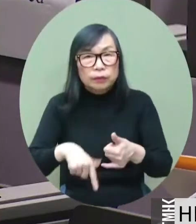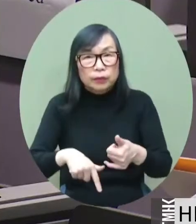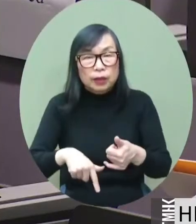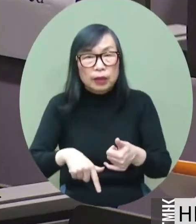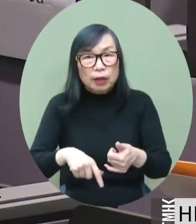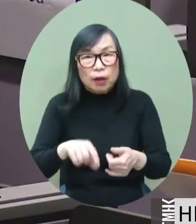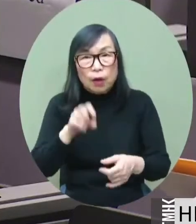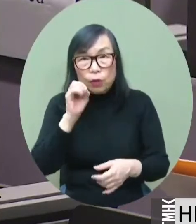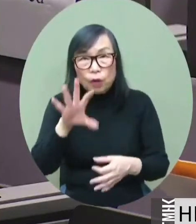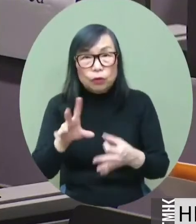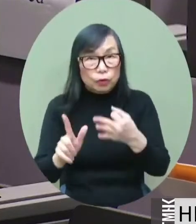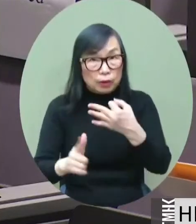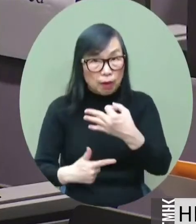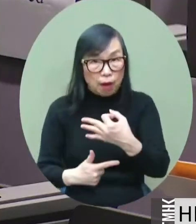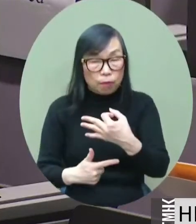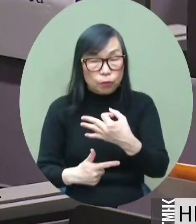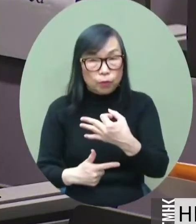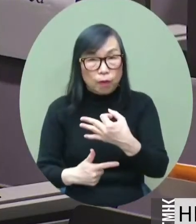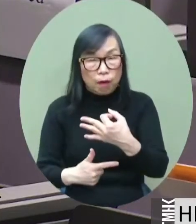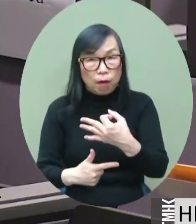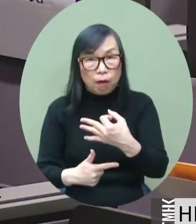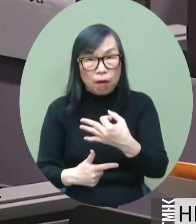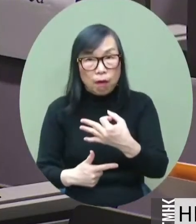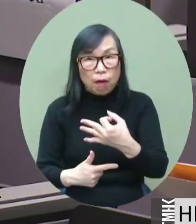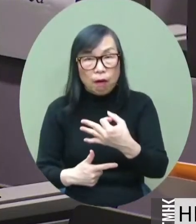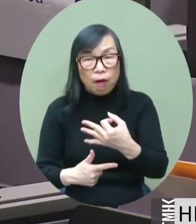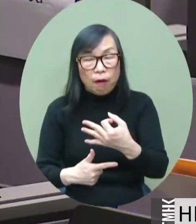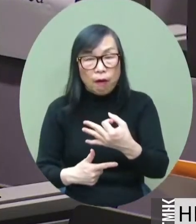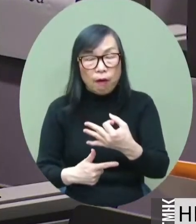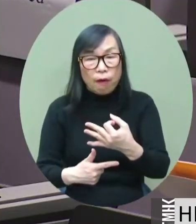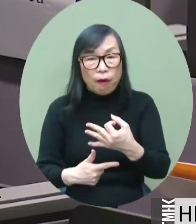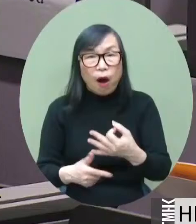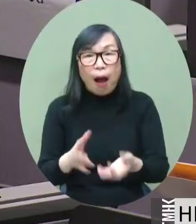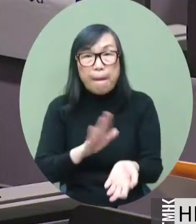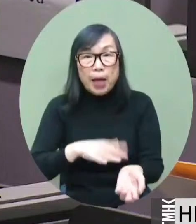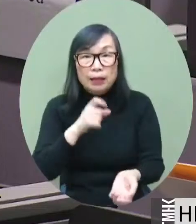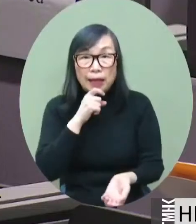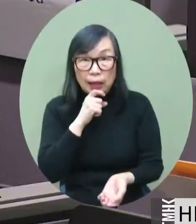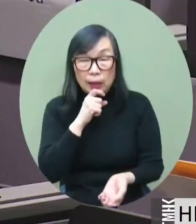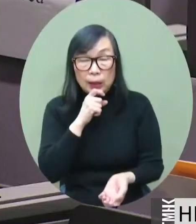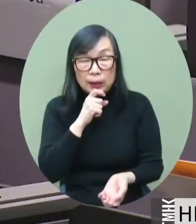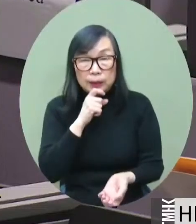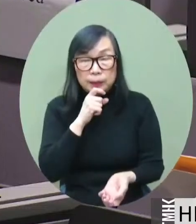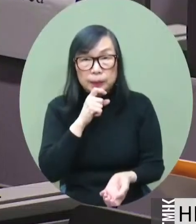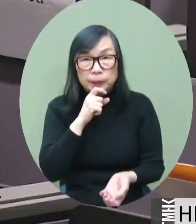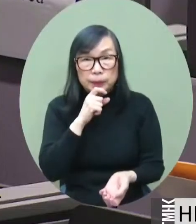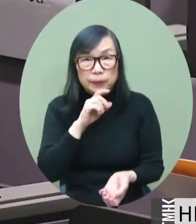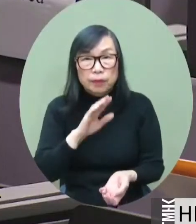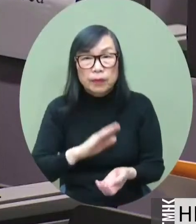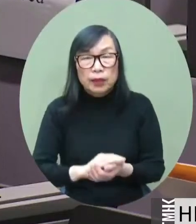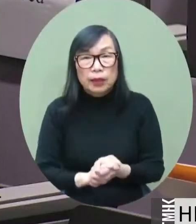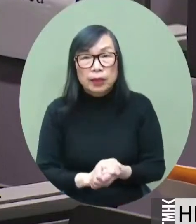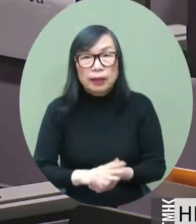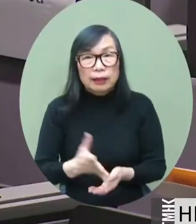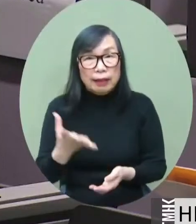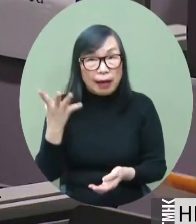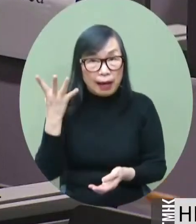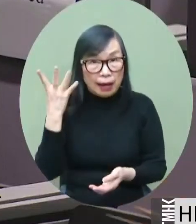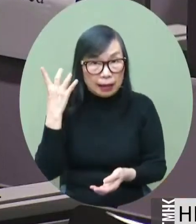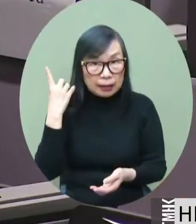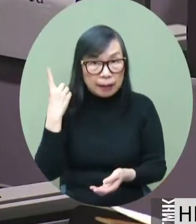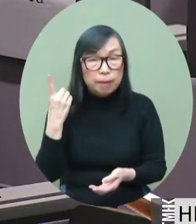with poor renal function. It was mentioned that on the 8th of March, he tested